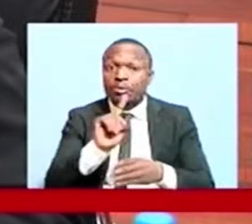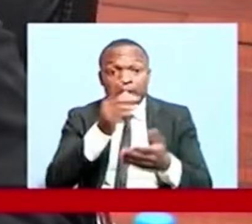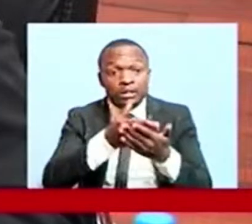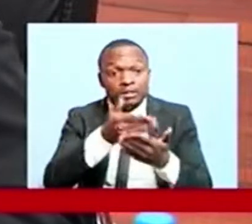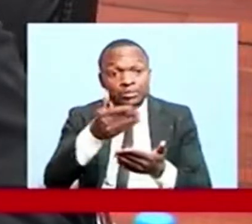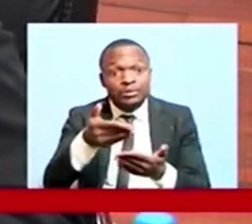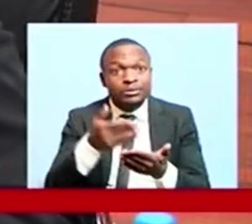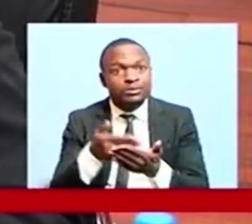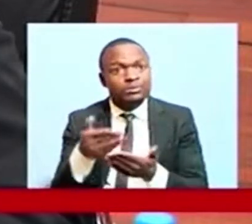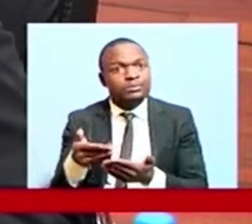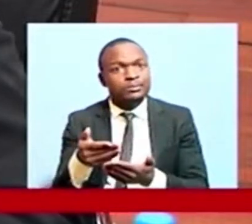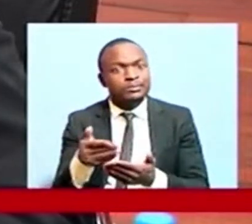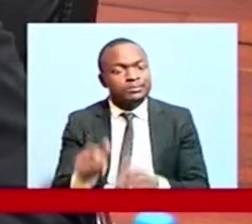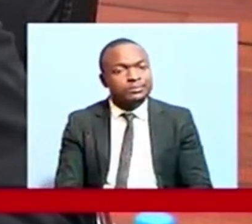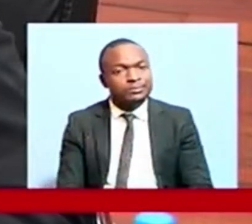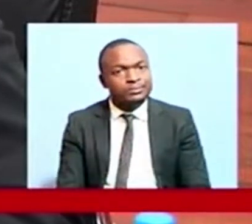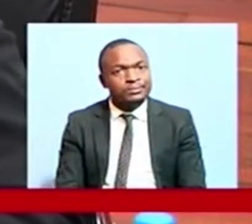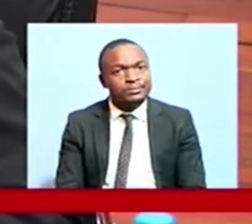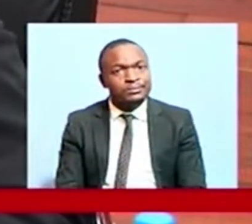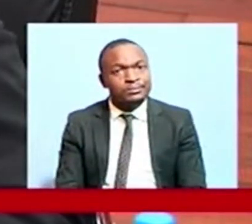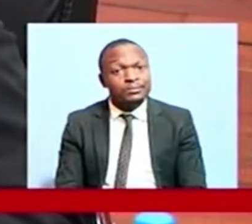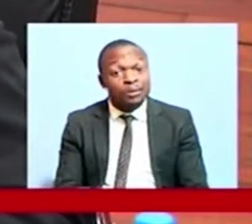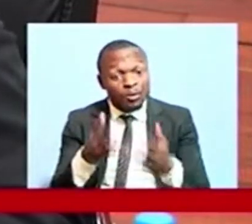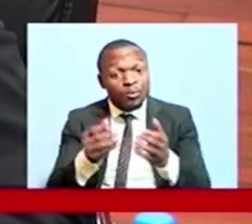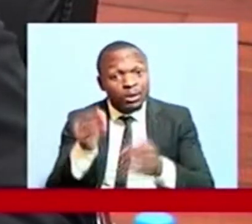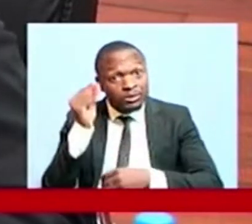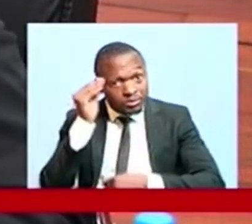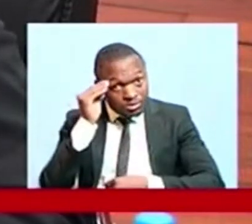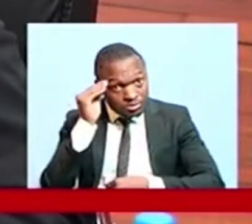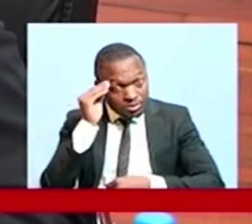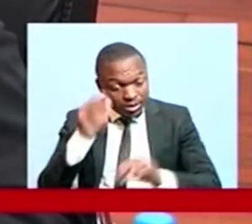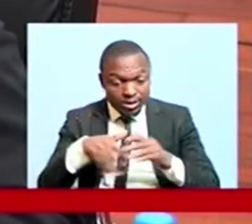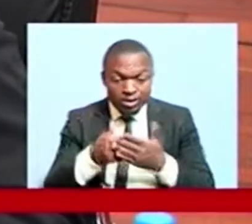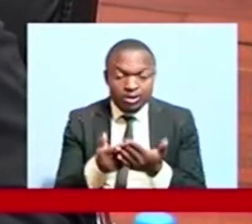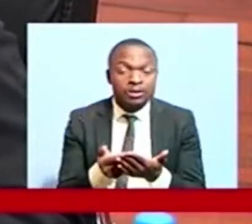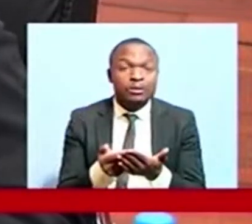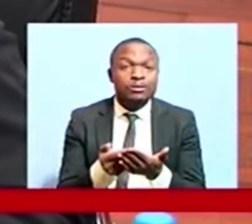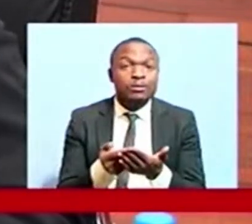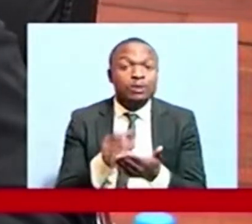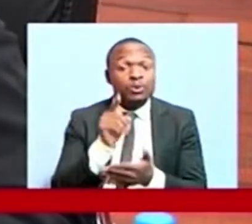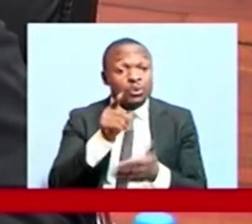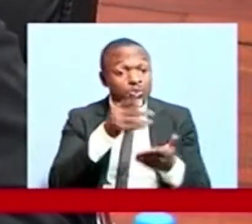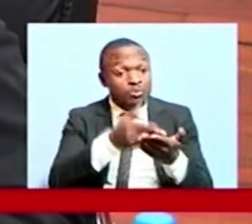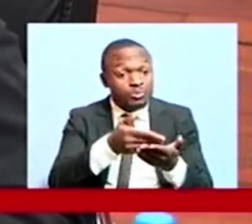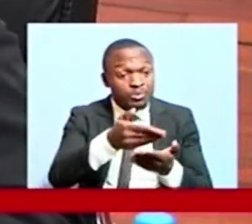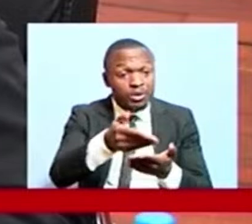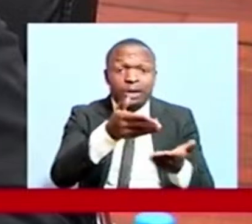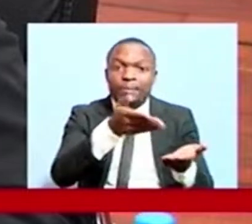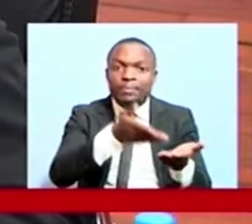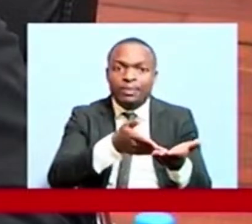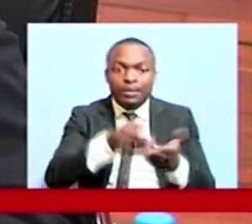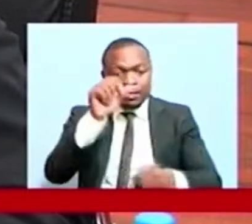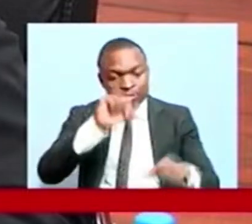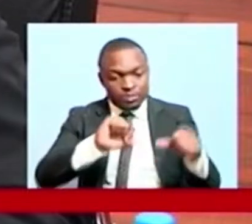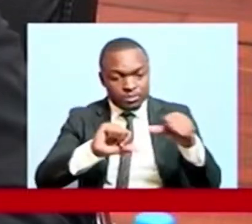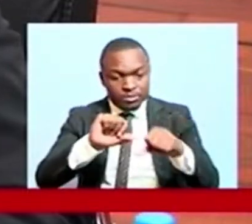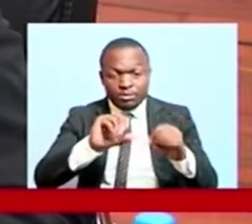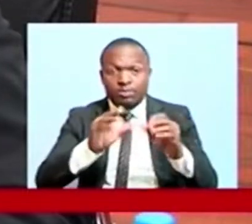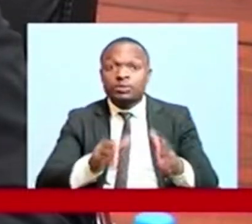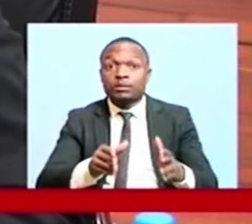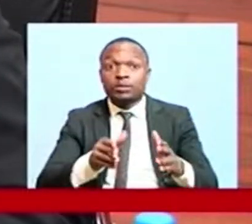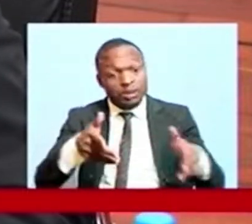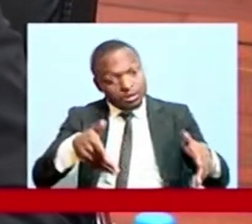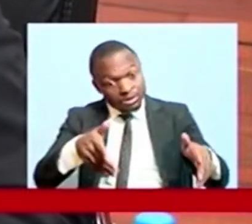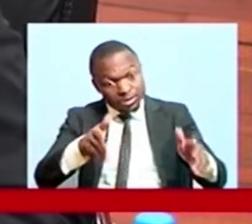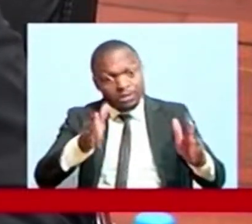procurement? We'd like to know how you procured this, and the auditor to have